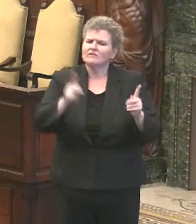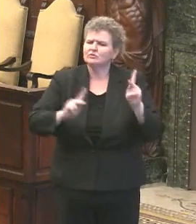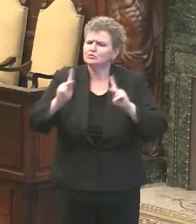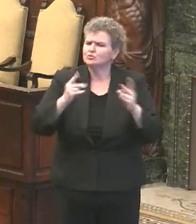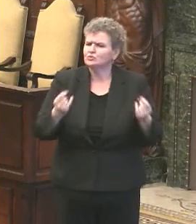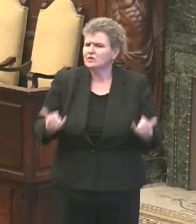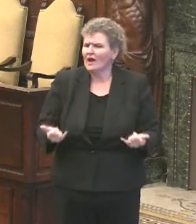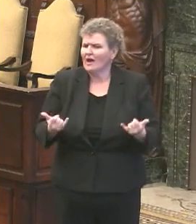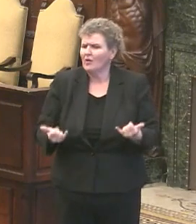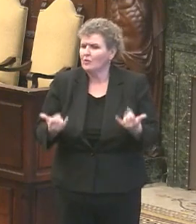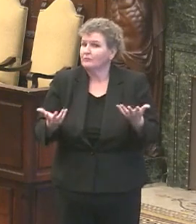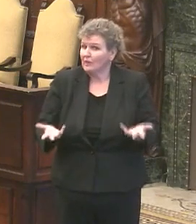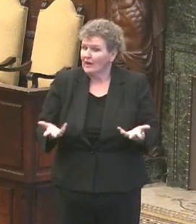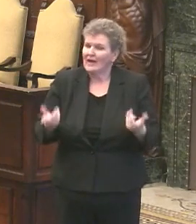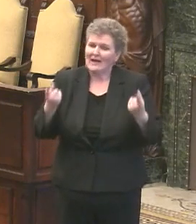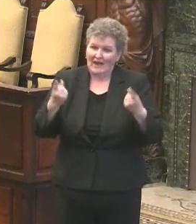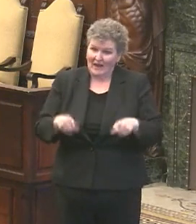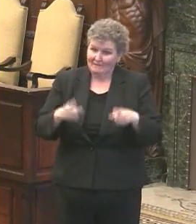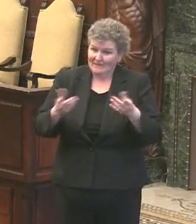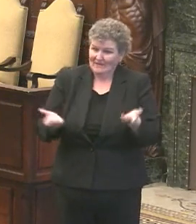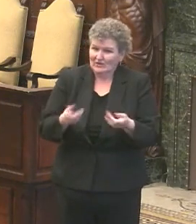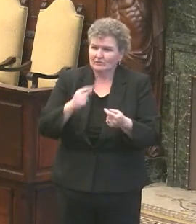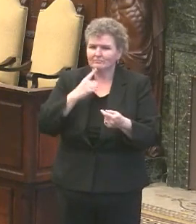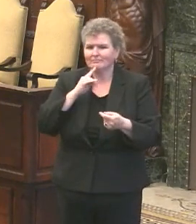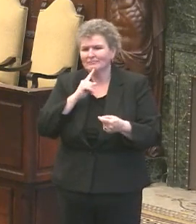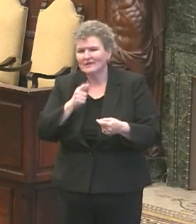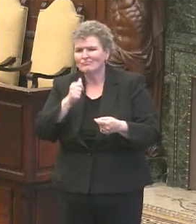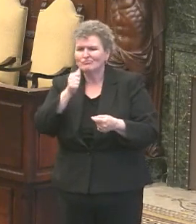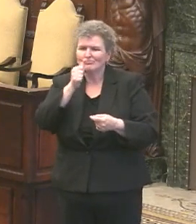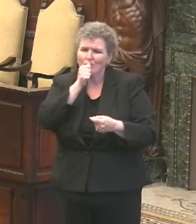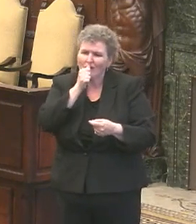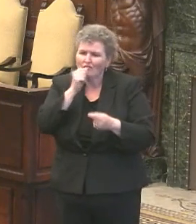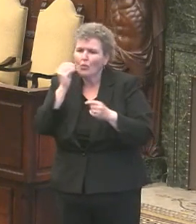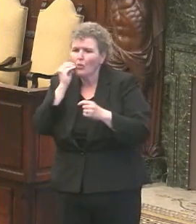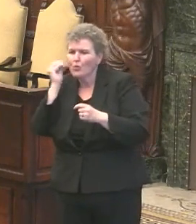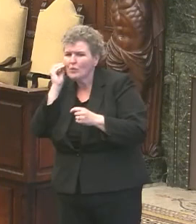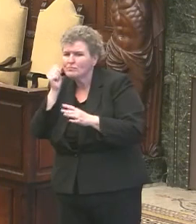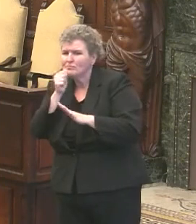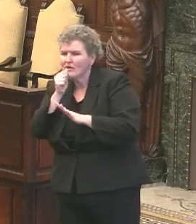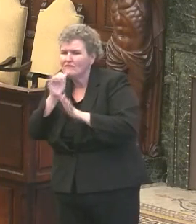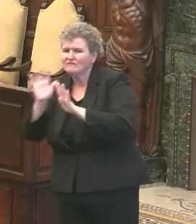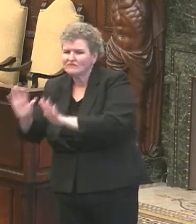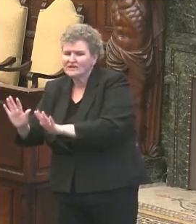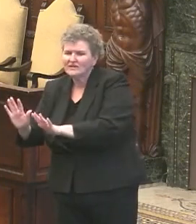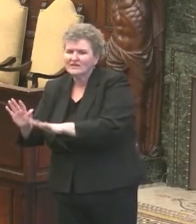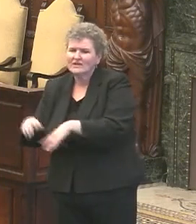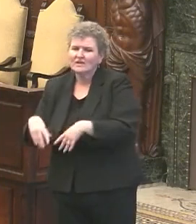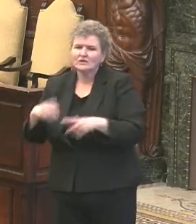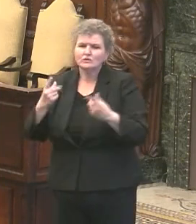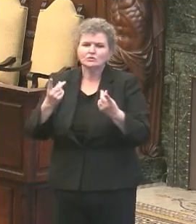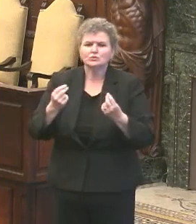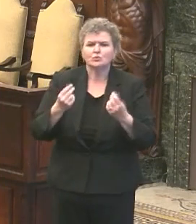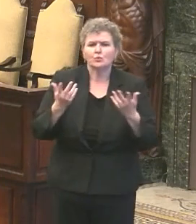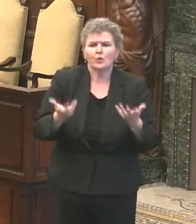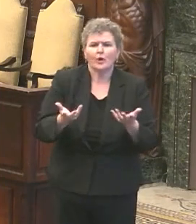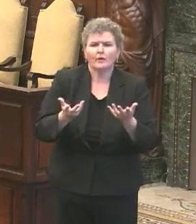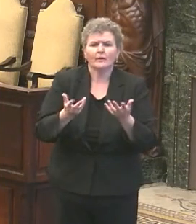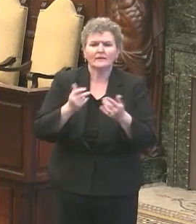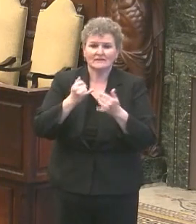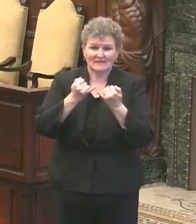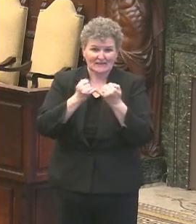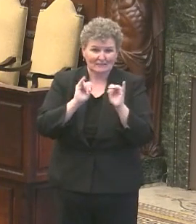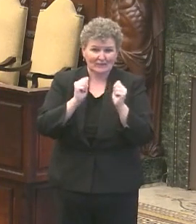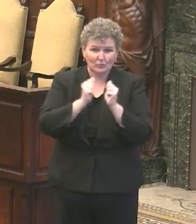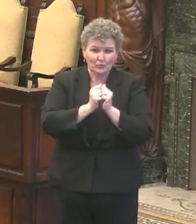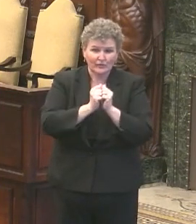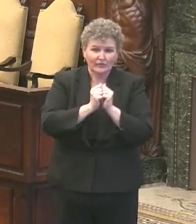spread is happening mostly in private settings, our success depends mostly on what Philadelphia residents do on their own. So first of